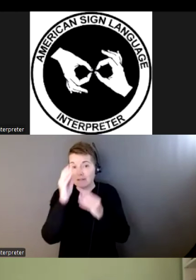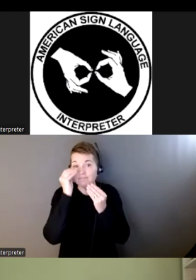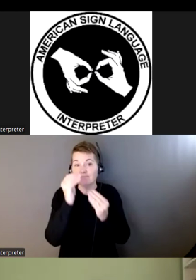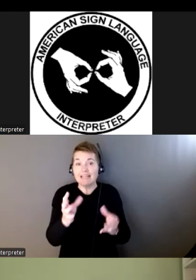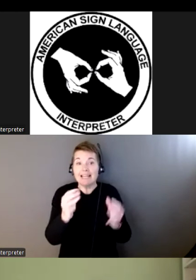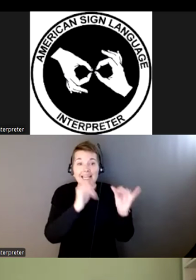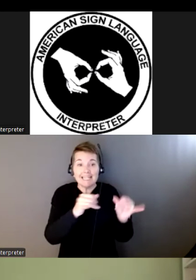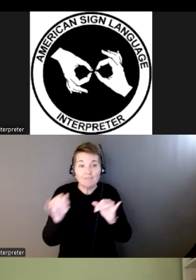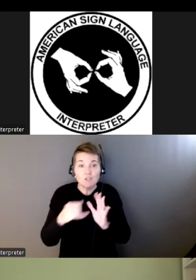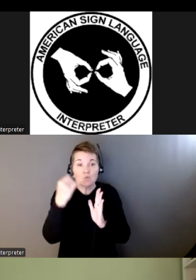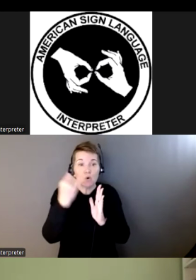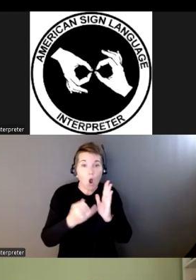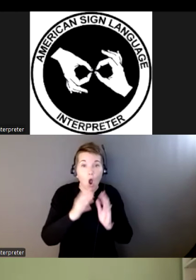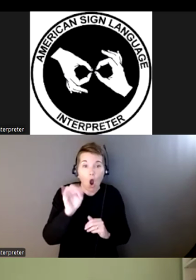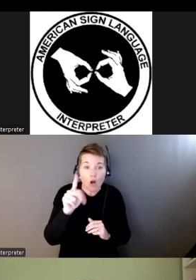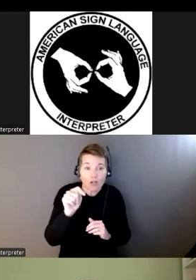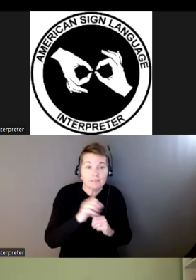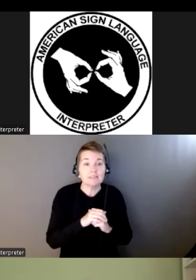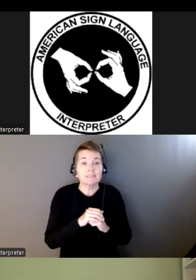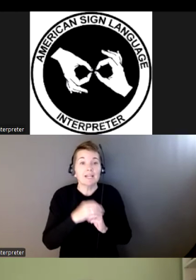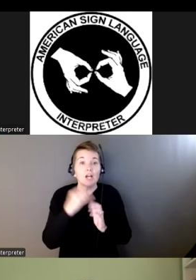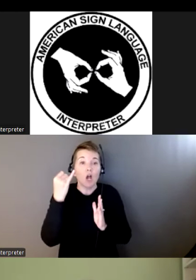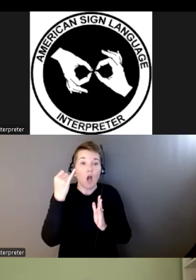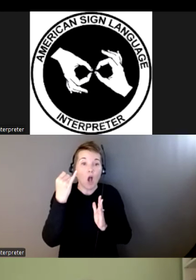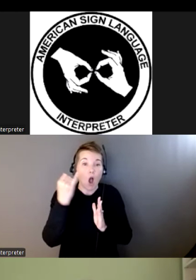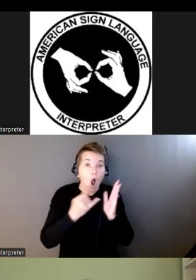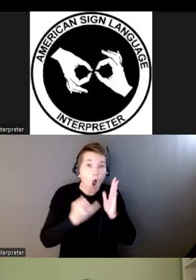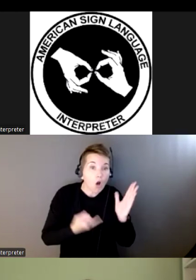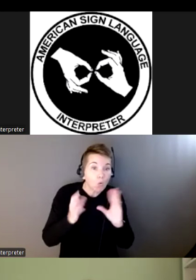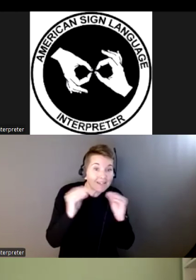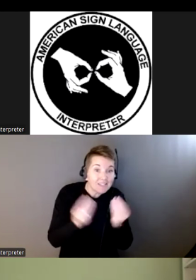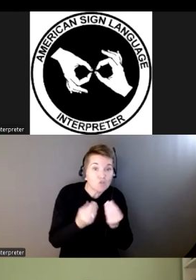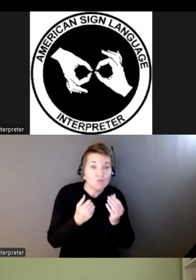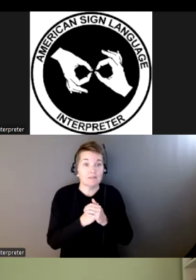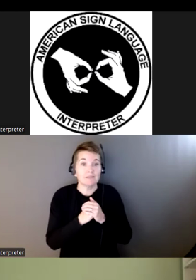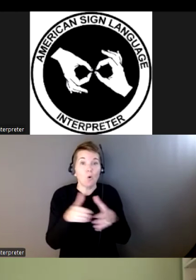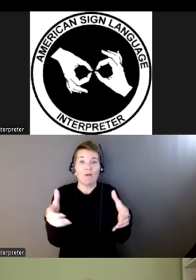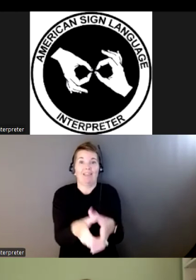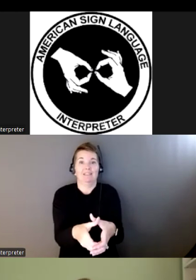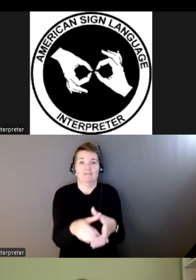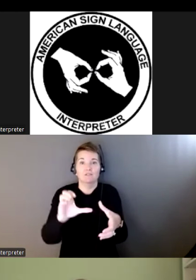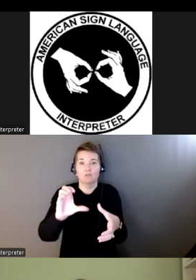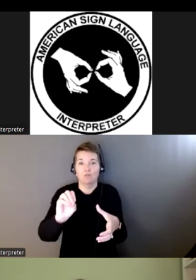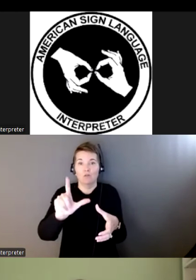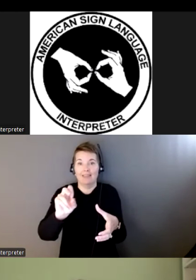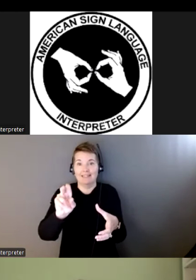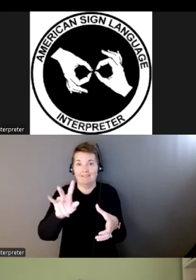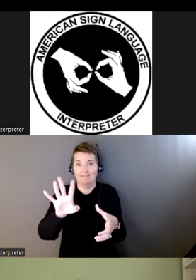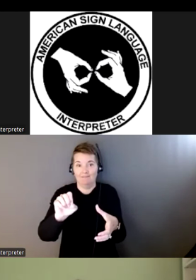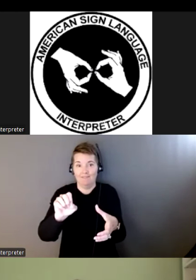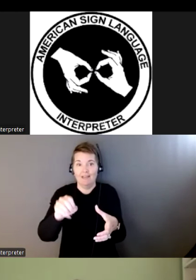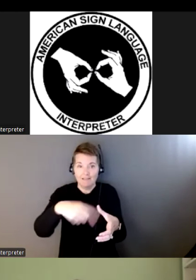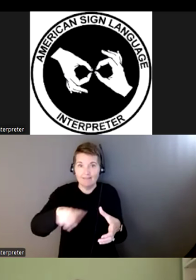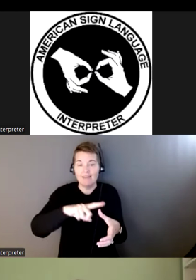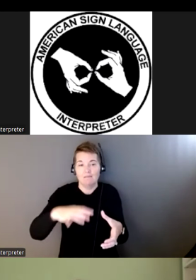organizations, collectives working in any artistic discipline. And first-time applicants are